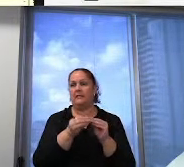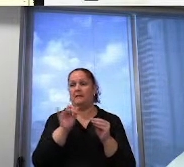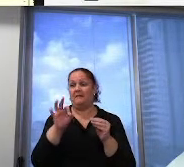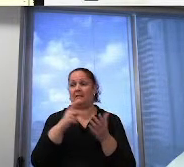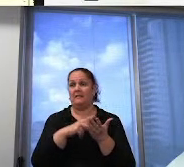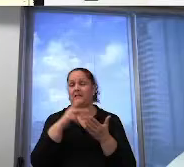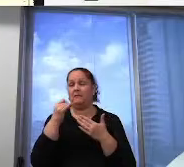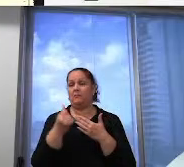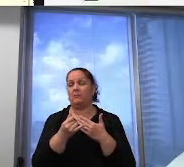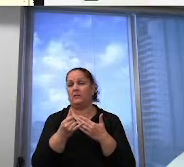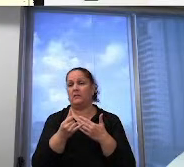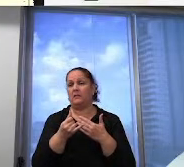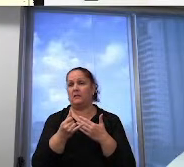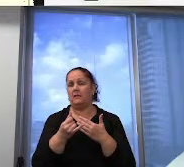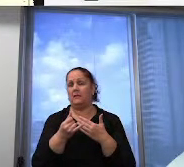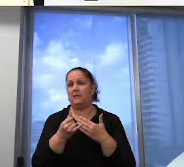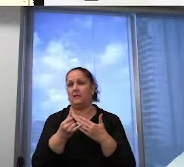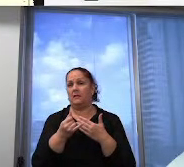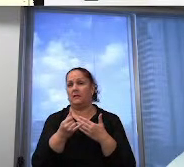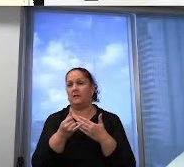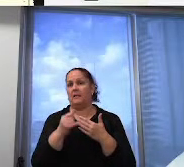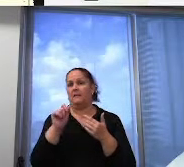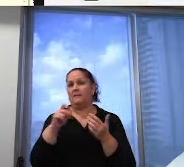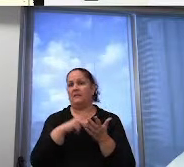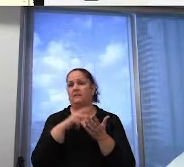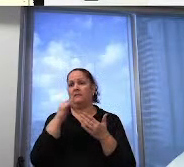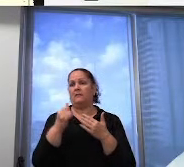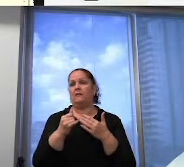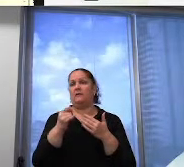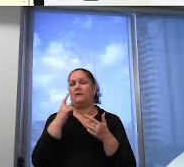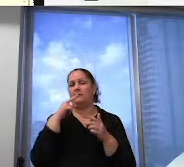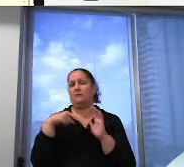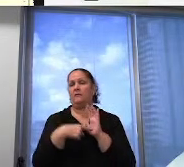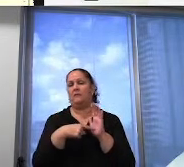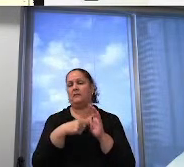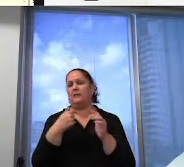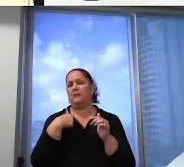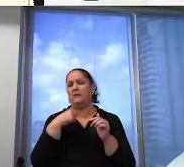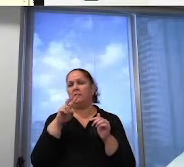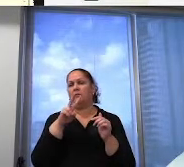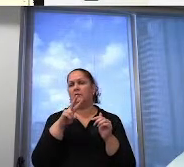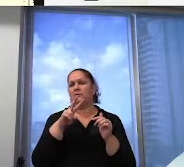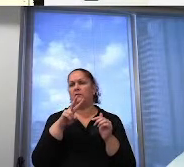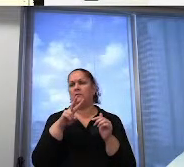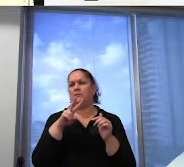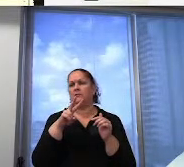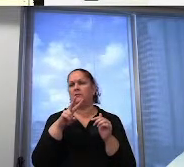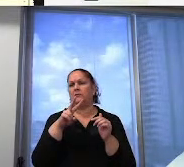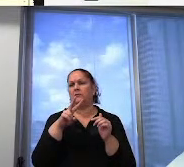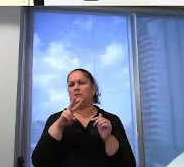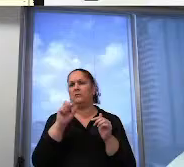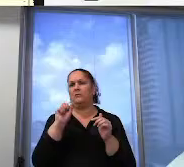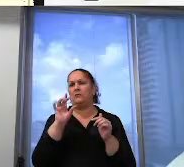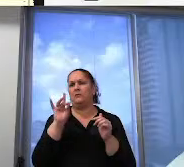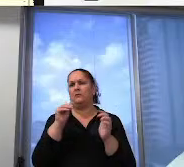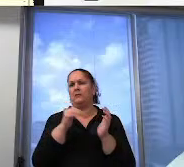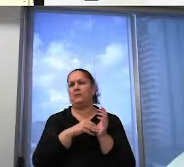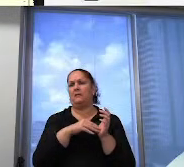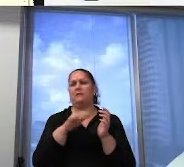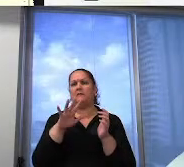So if this is a project that, if this is a project, this one, for example, has